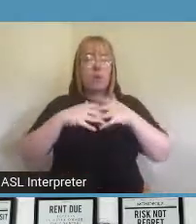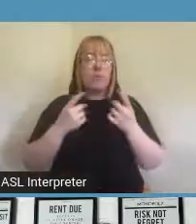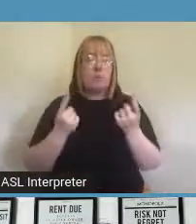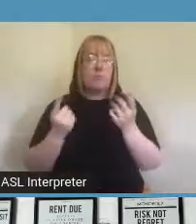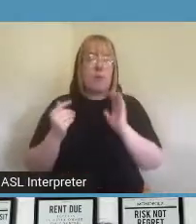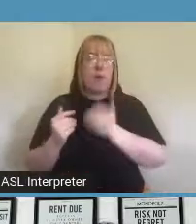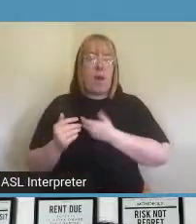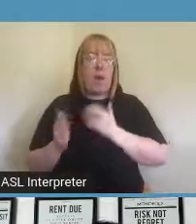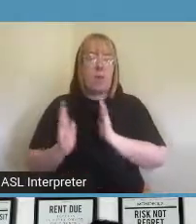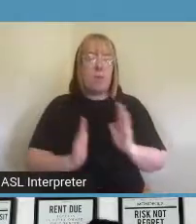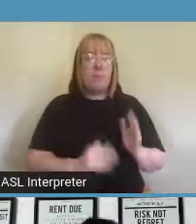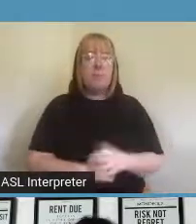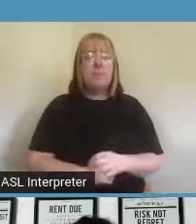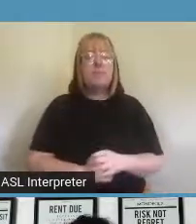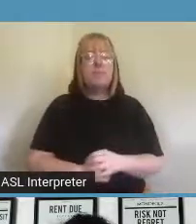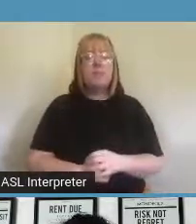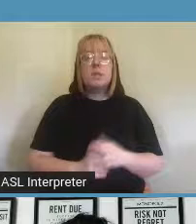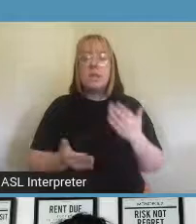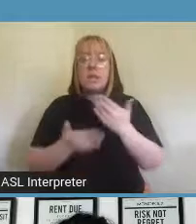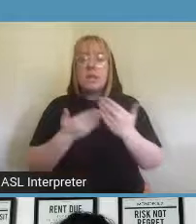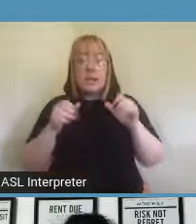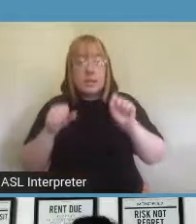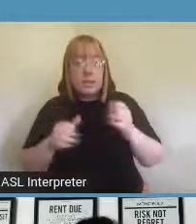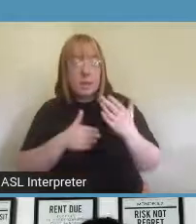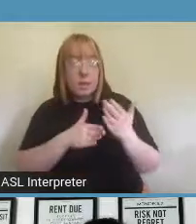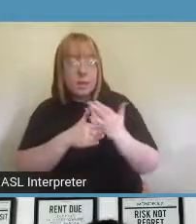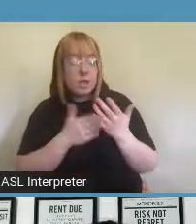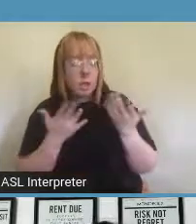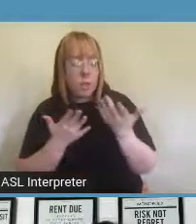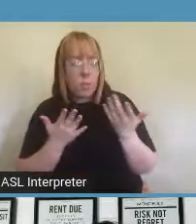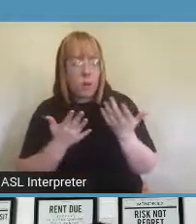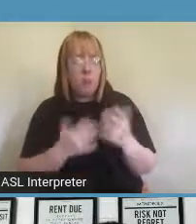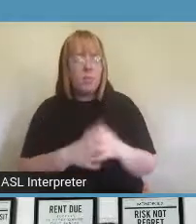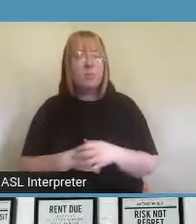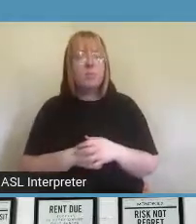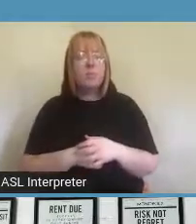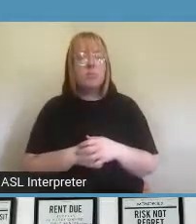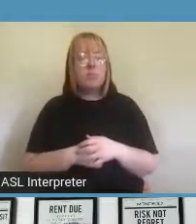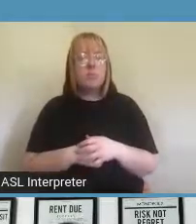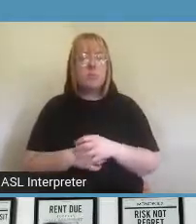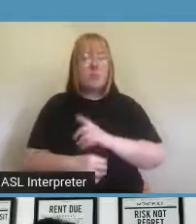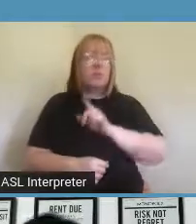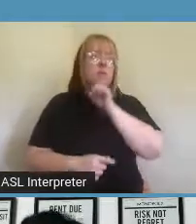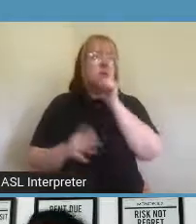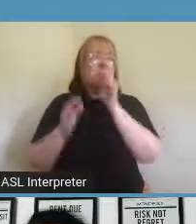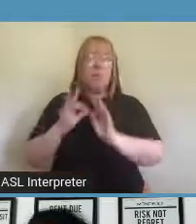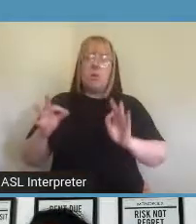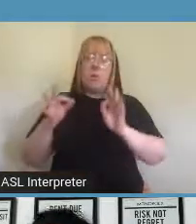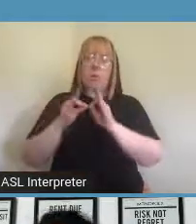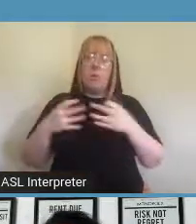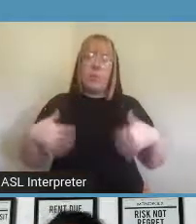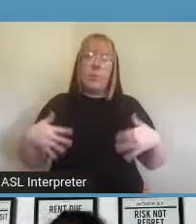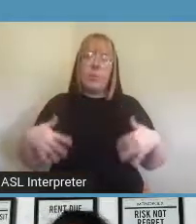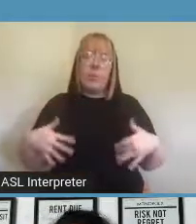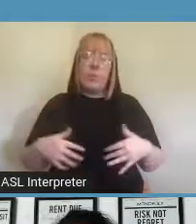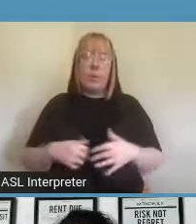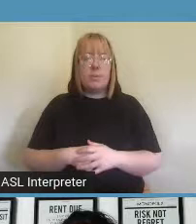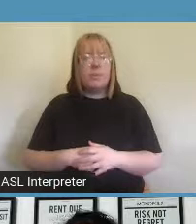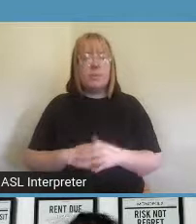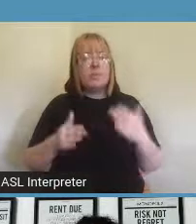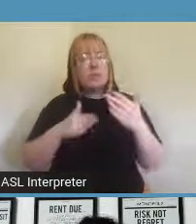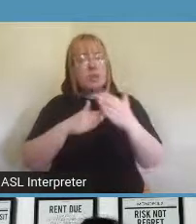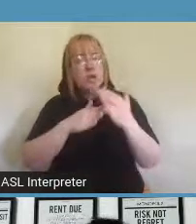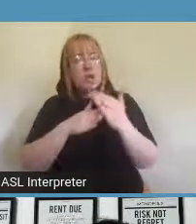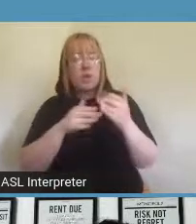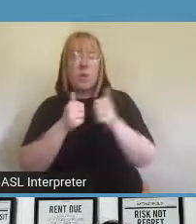one, things like, okay, what are things we can share or not share? So this is hugely important that you might want to share with, folks that